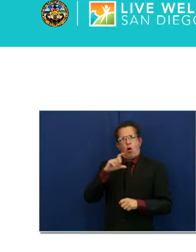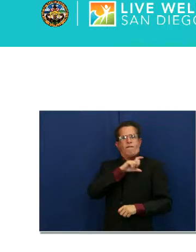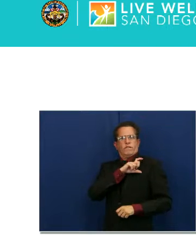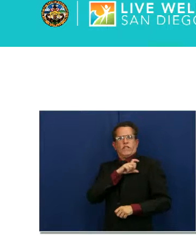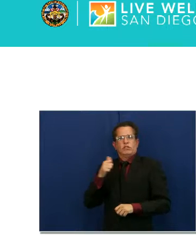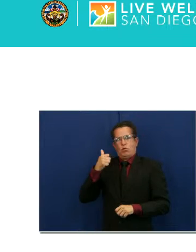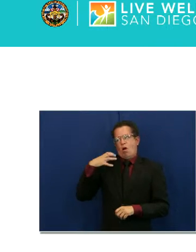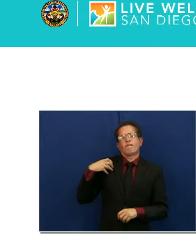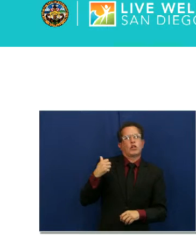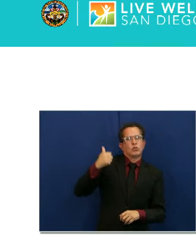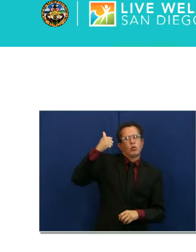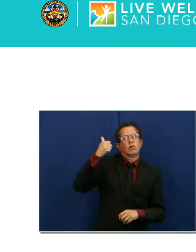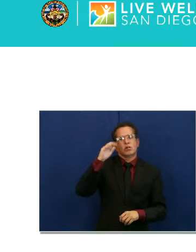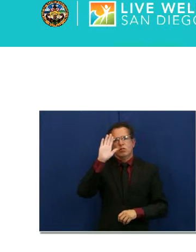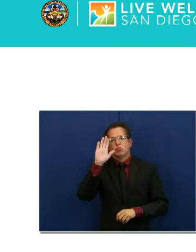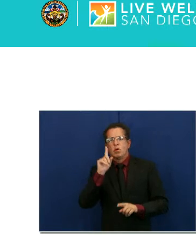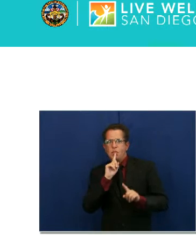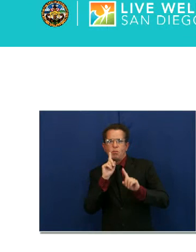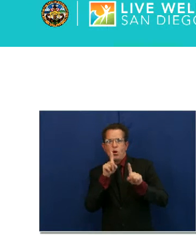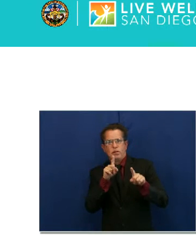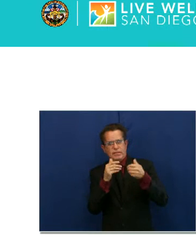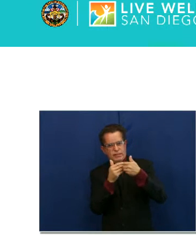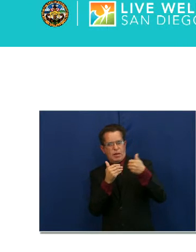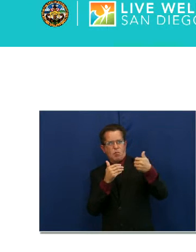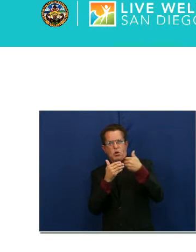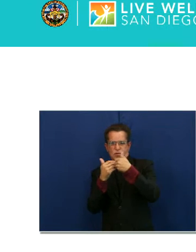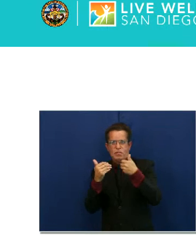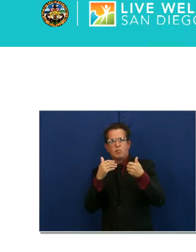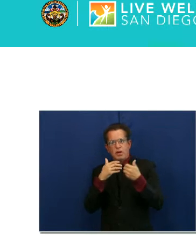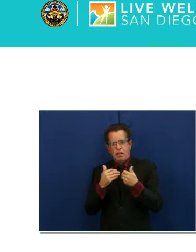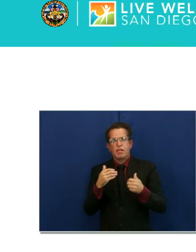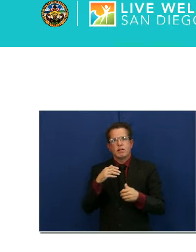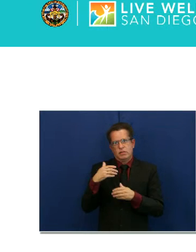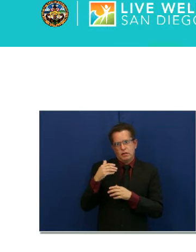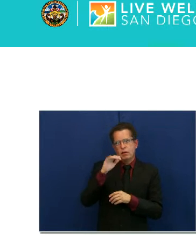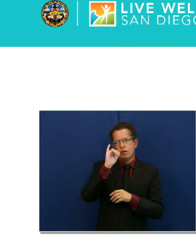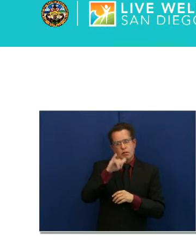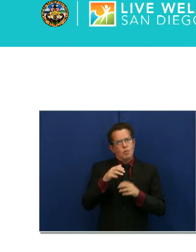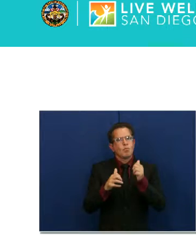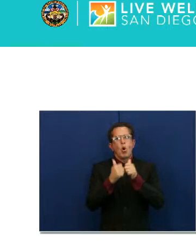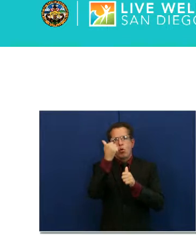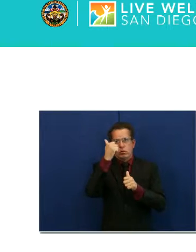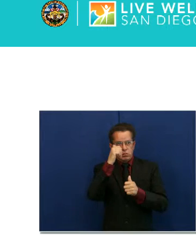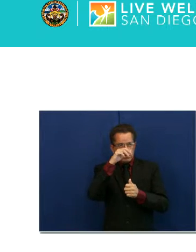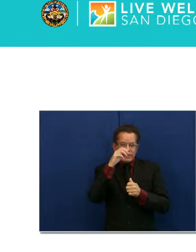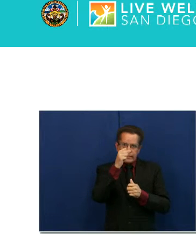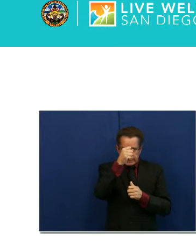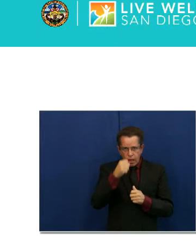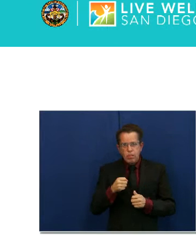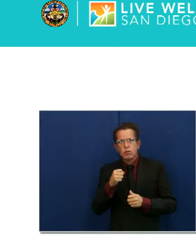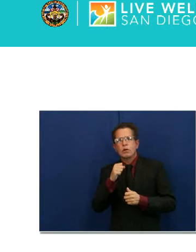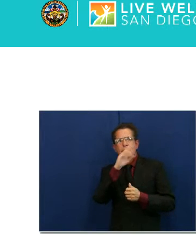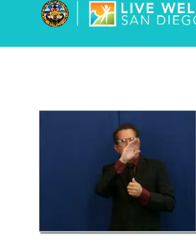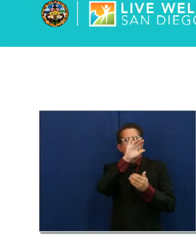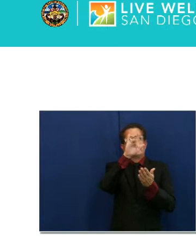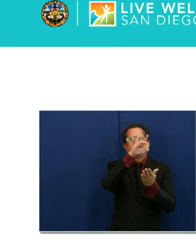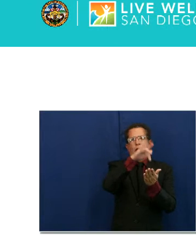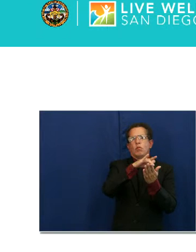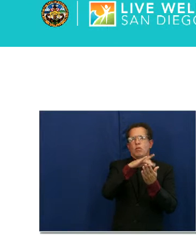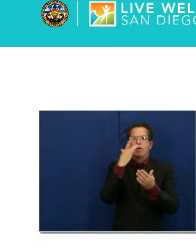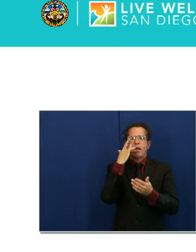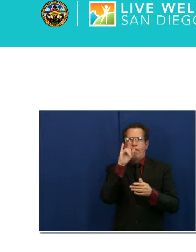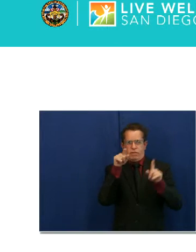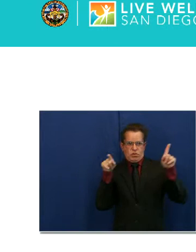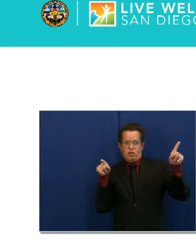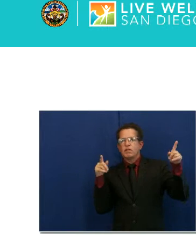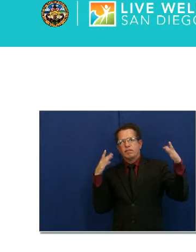you will see, most of the Southern California and Central California have been